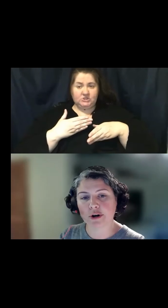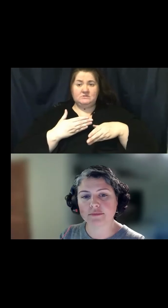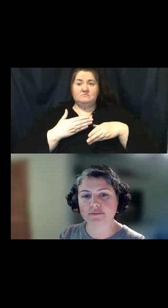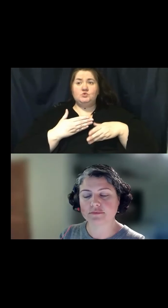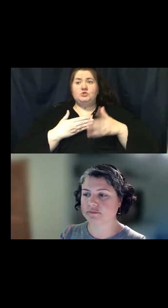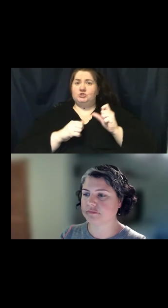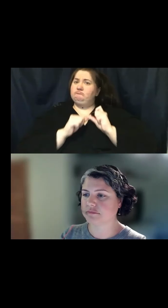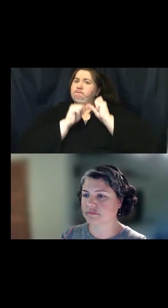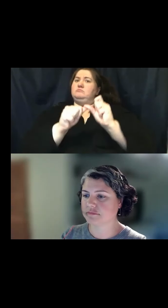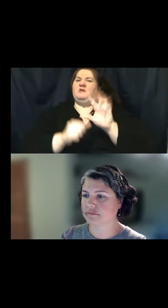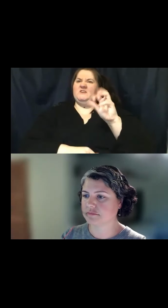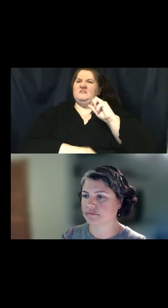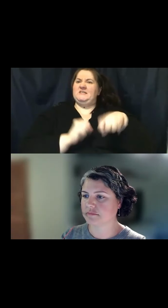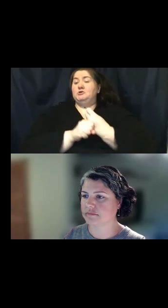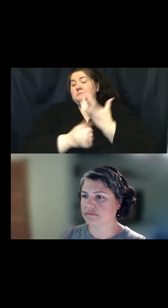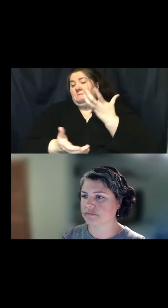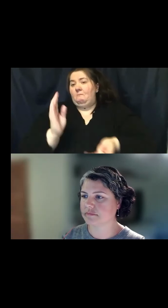or more.